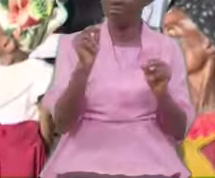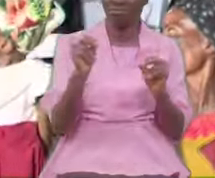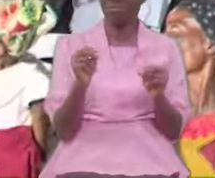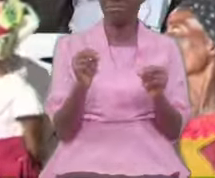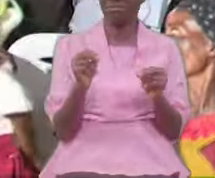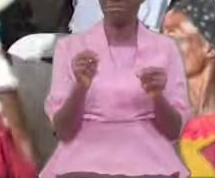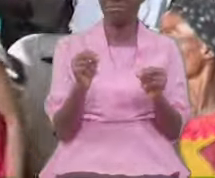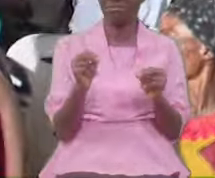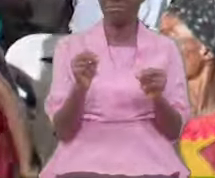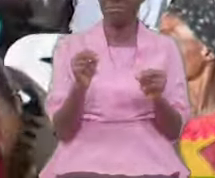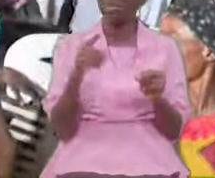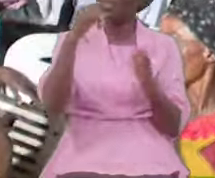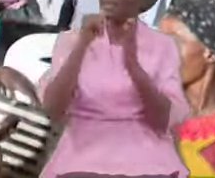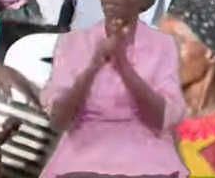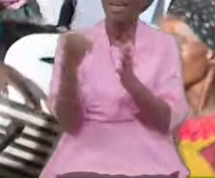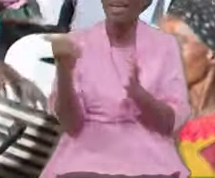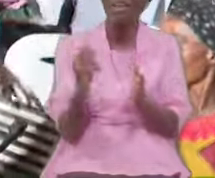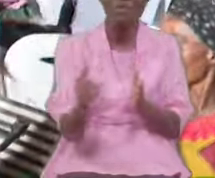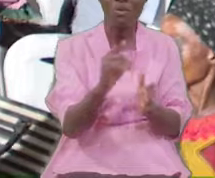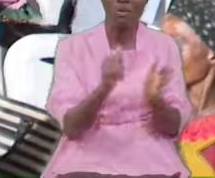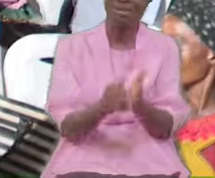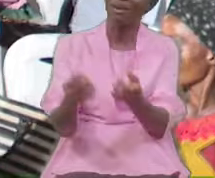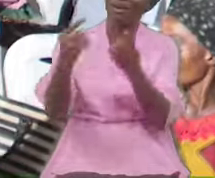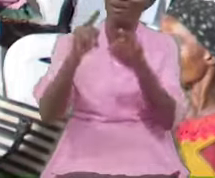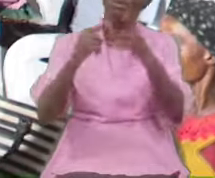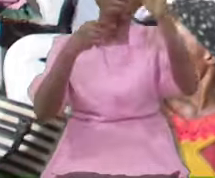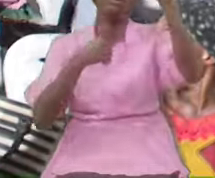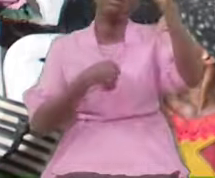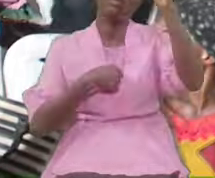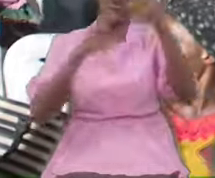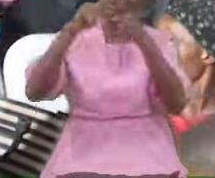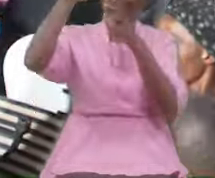not comes I will not